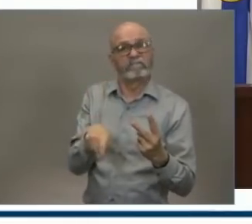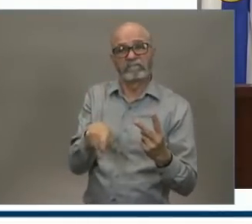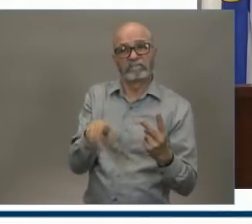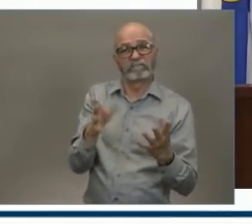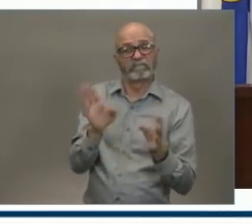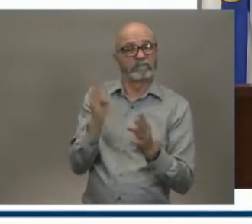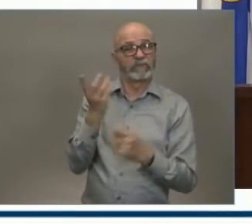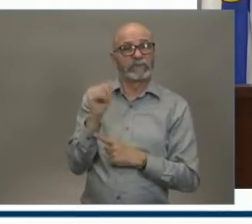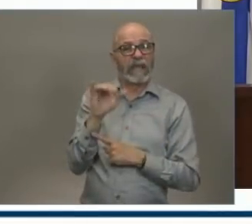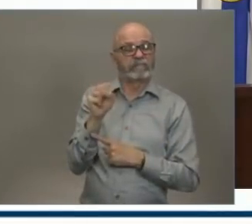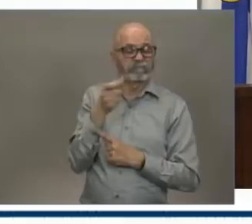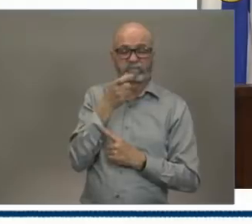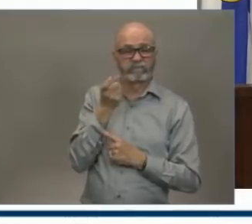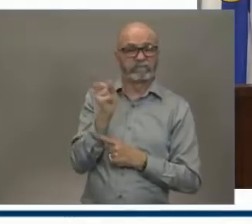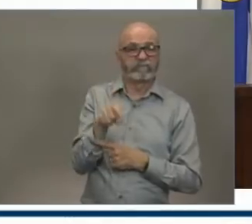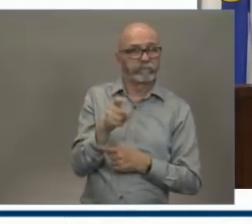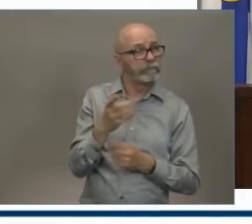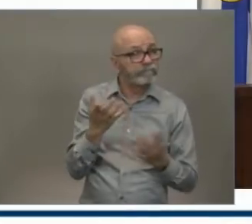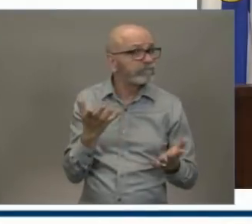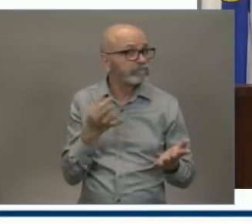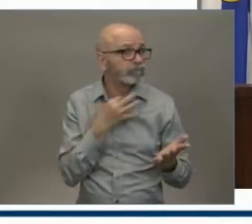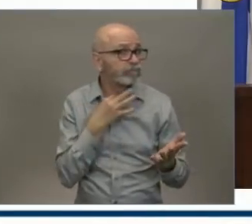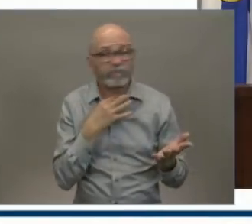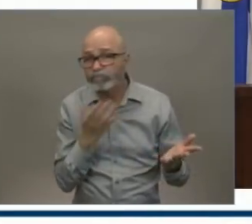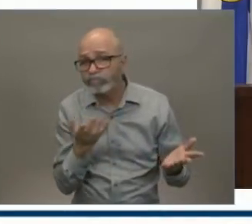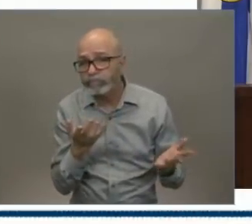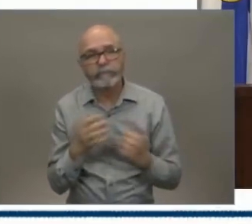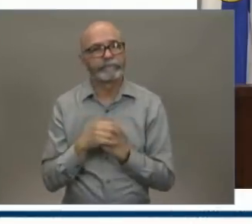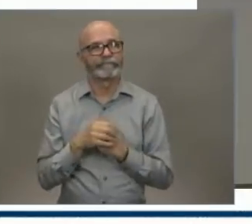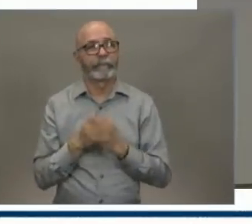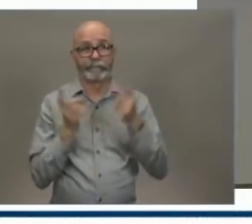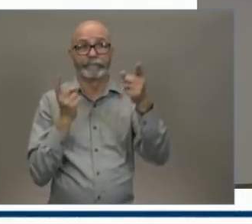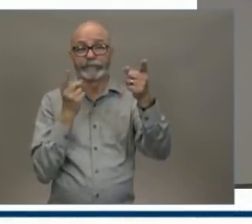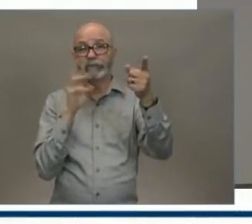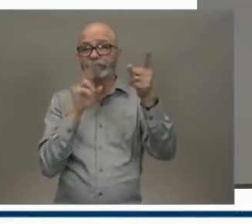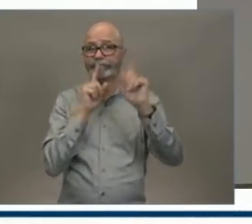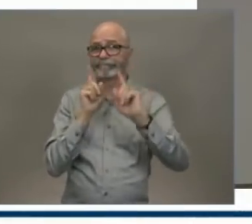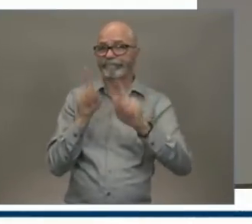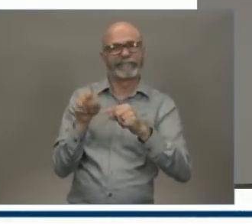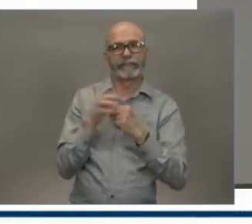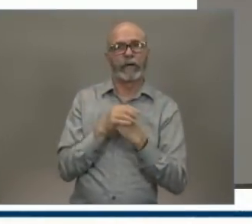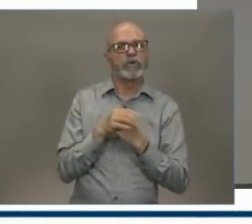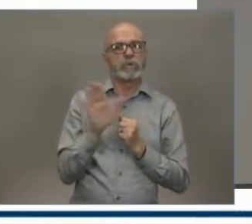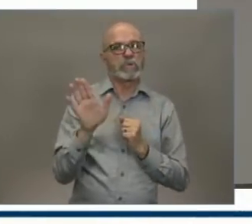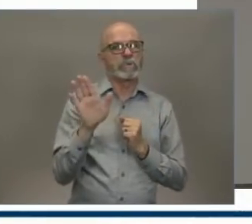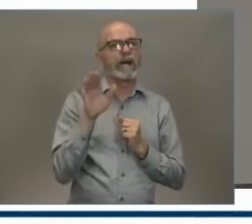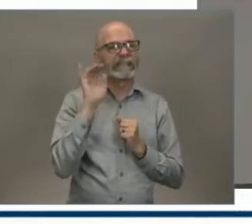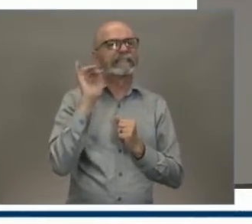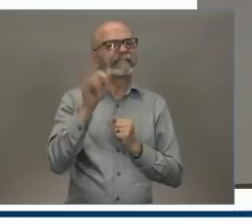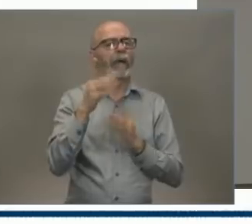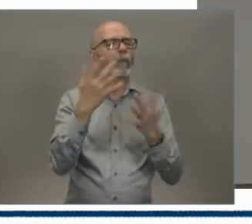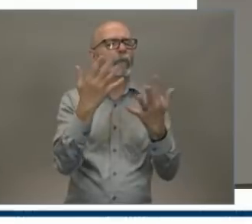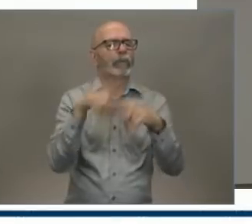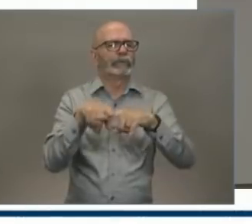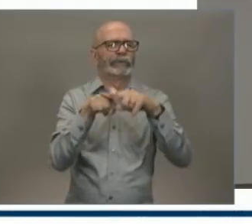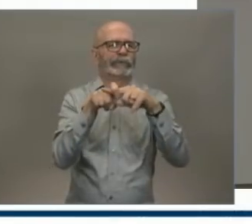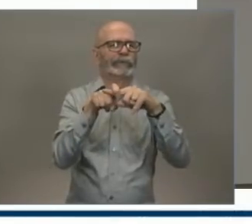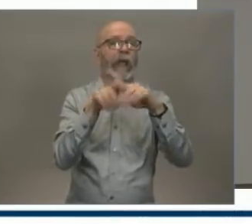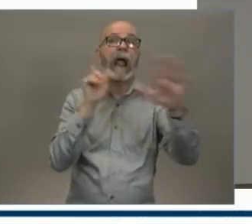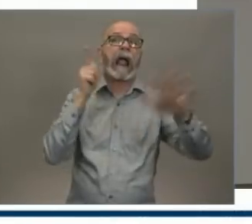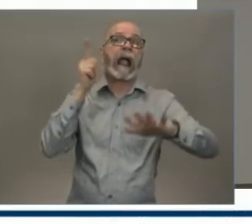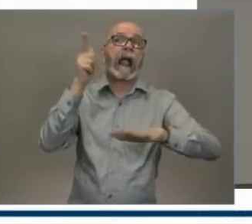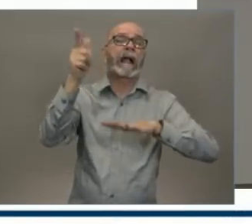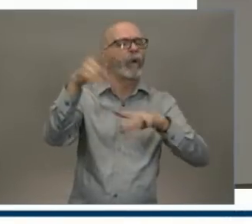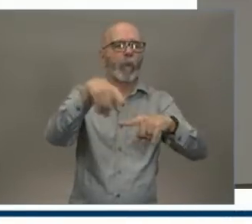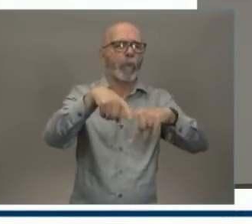quarantine for 14 days? So that's a ways down the road. So if you're asking, I'm not going